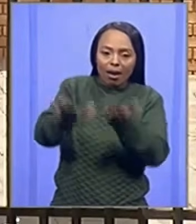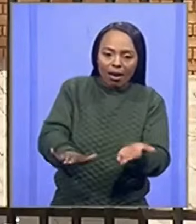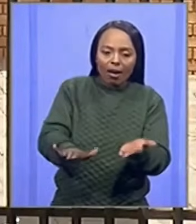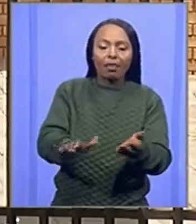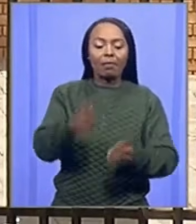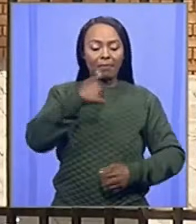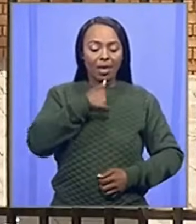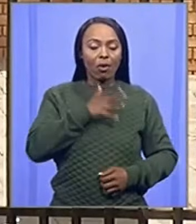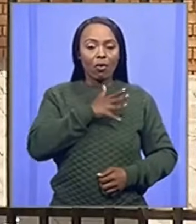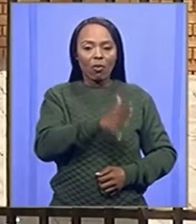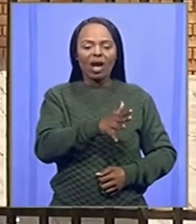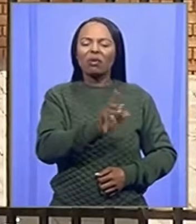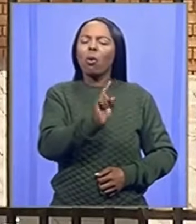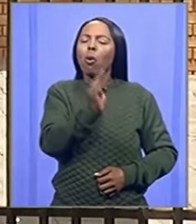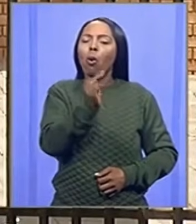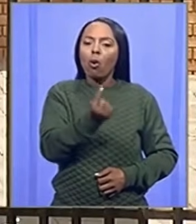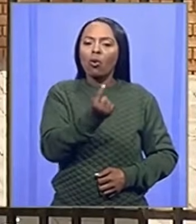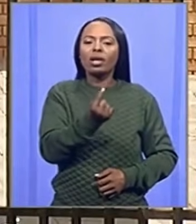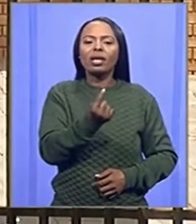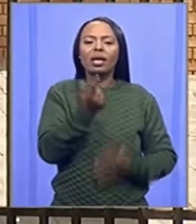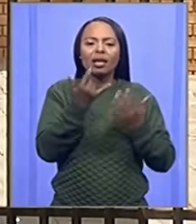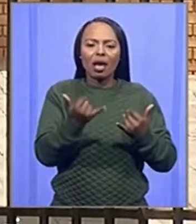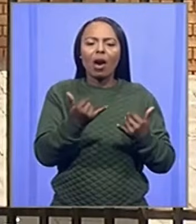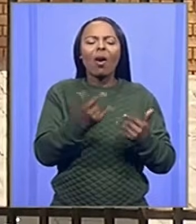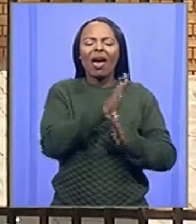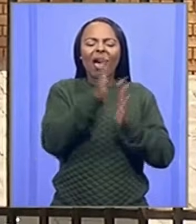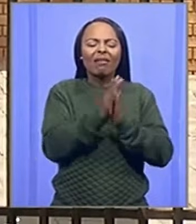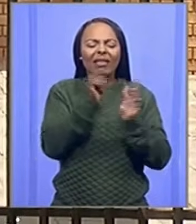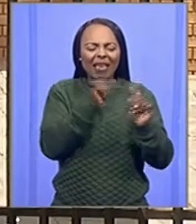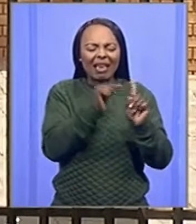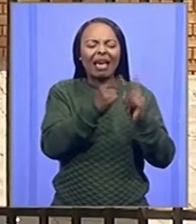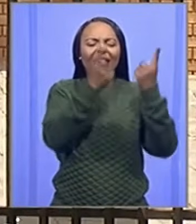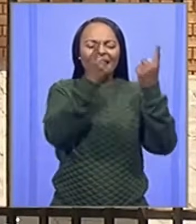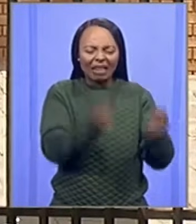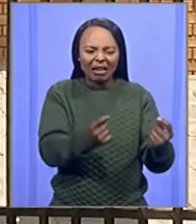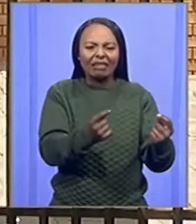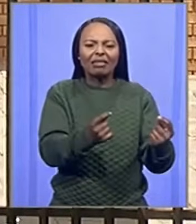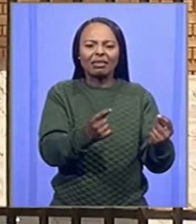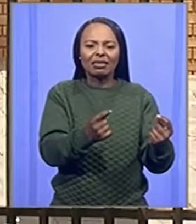gore a sokologe dio tsa di dirileng gore ba mo